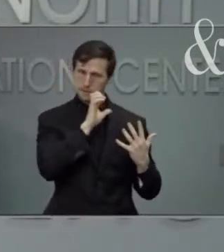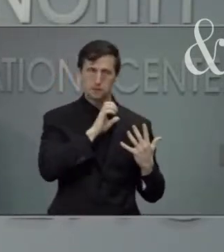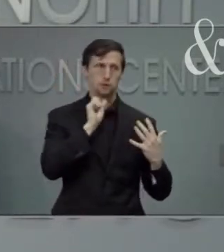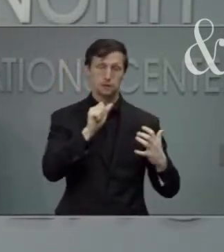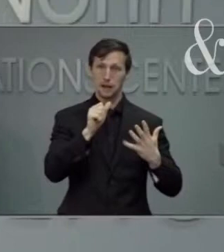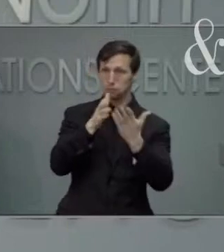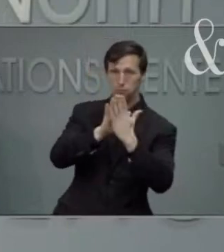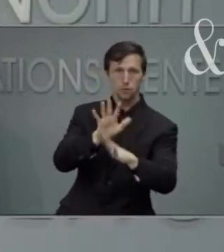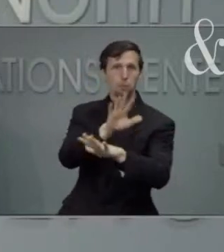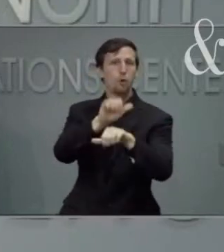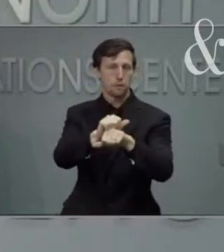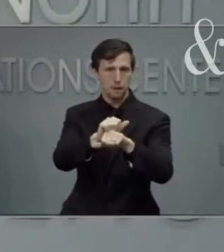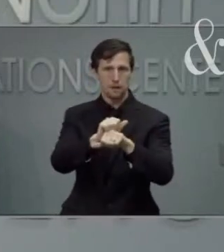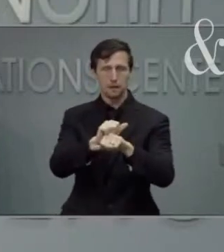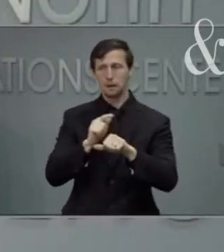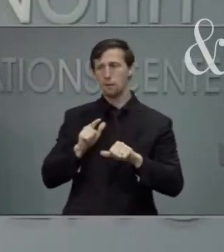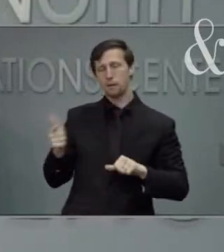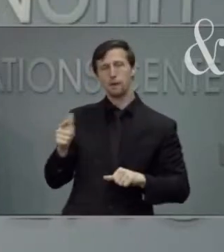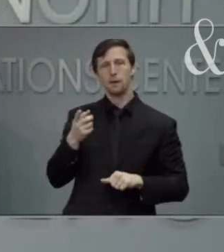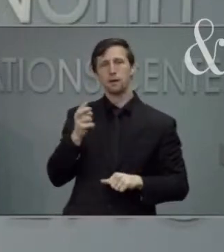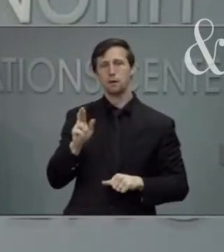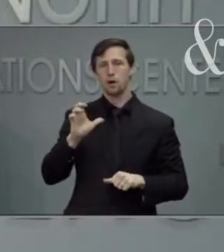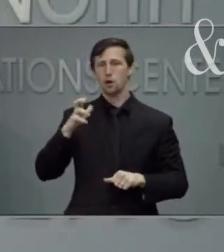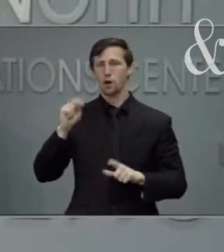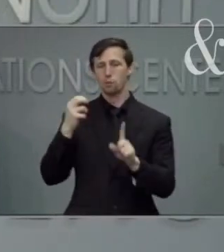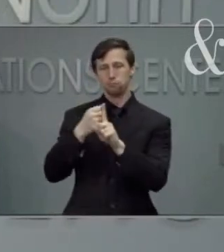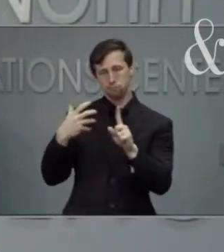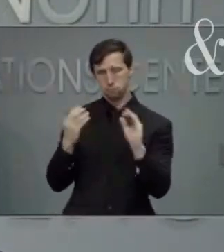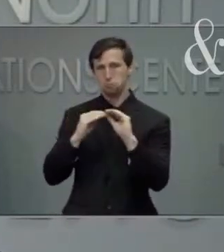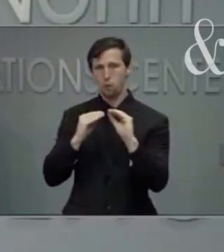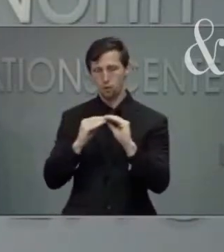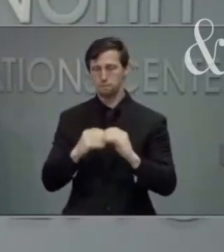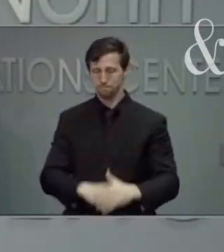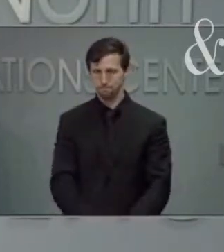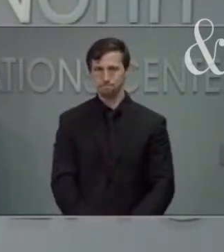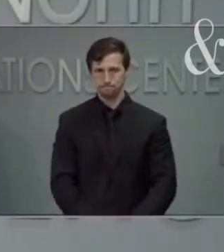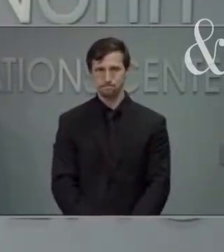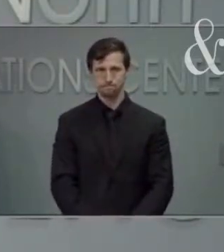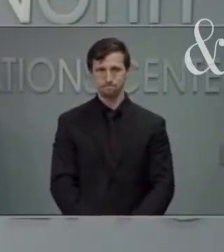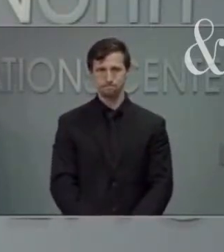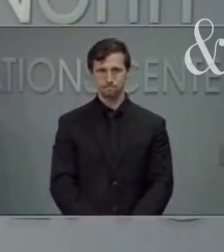for vaccines, but I'll let Dr. Cohen talk about that a little more specifically.